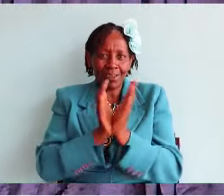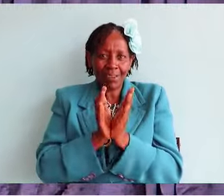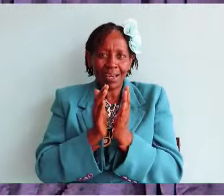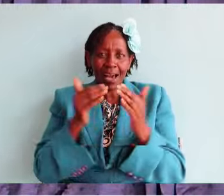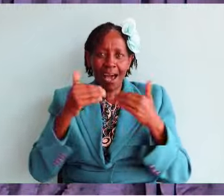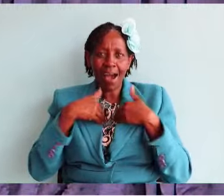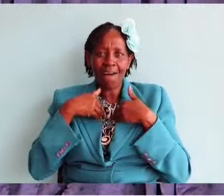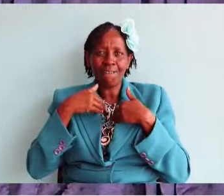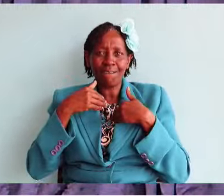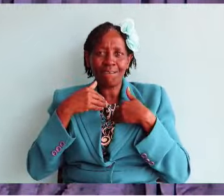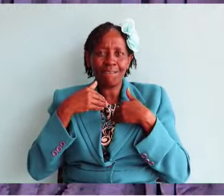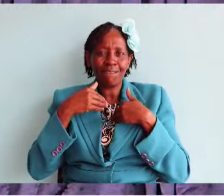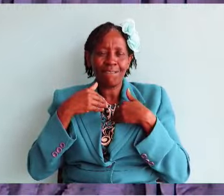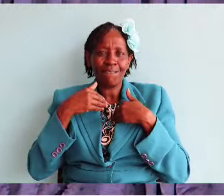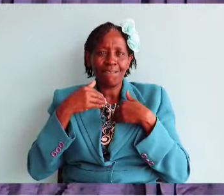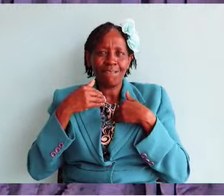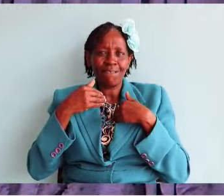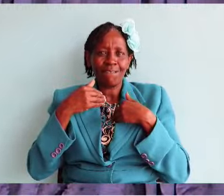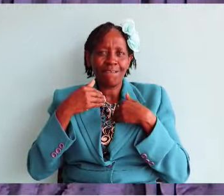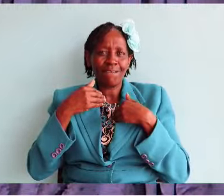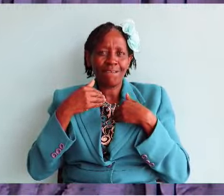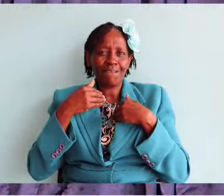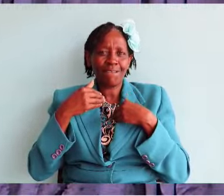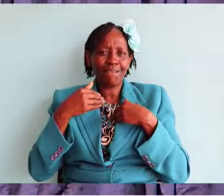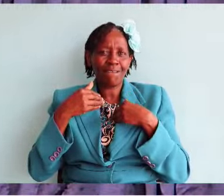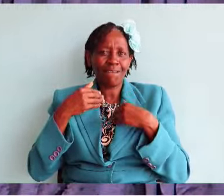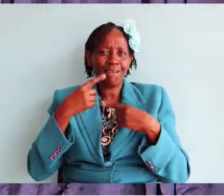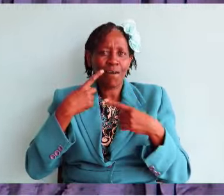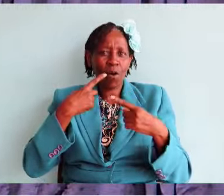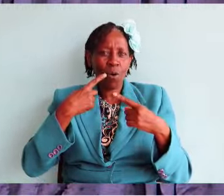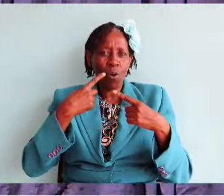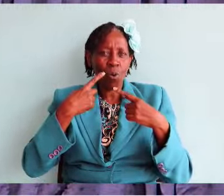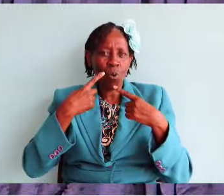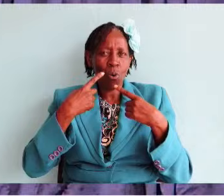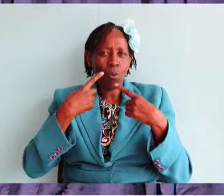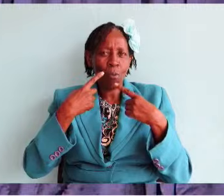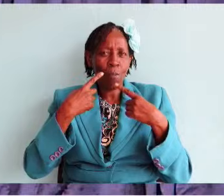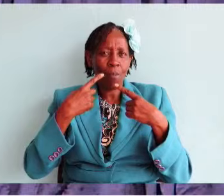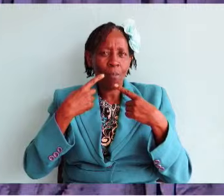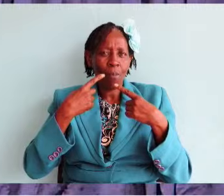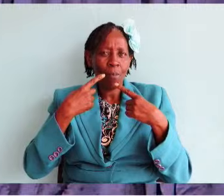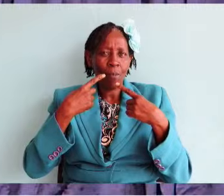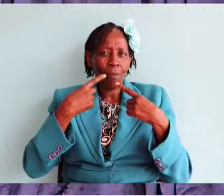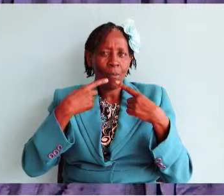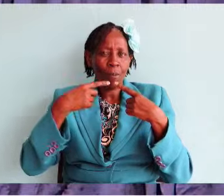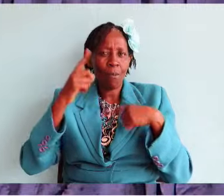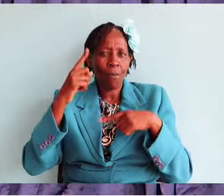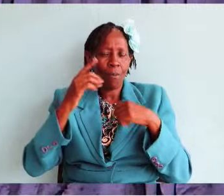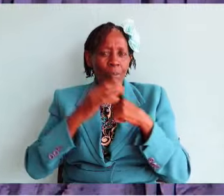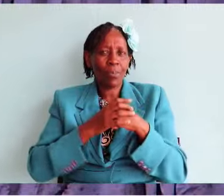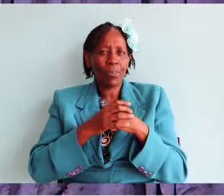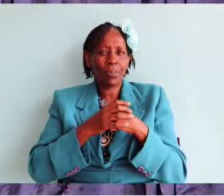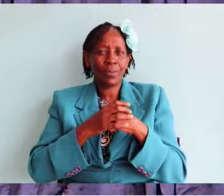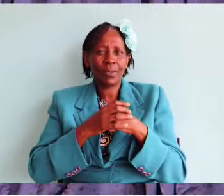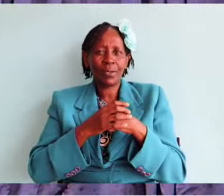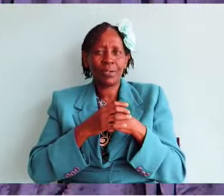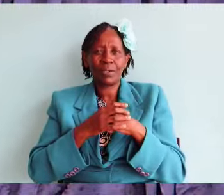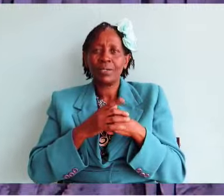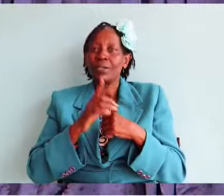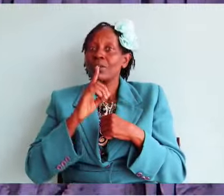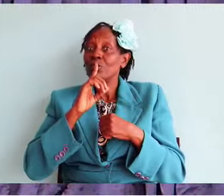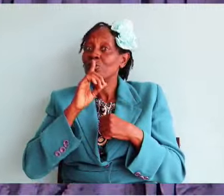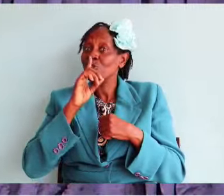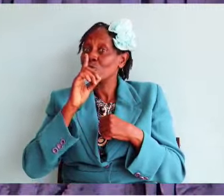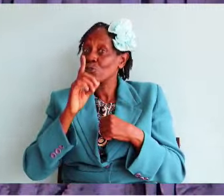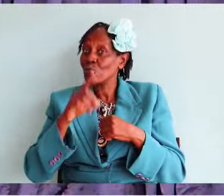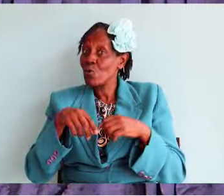it. And when Gideon heard that, he was actually strengthened and with the servant. And so he is now